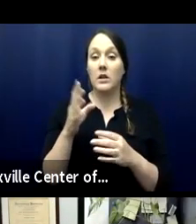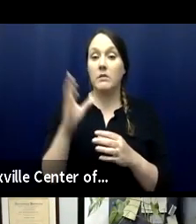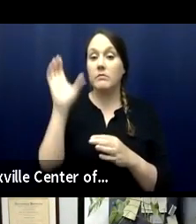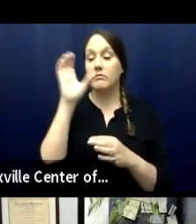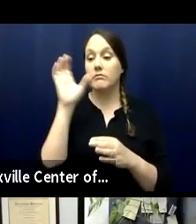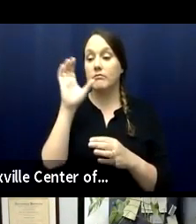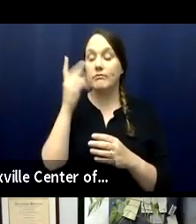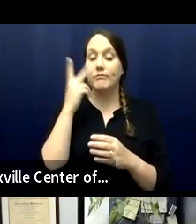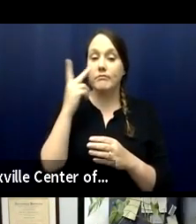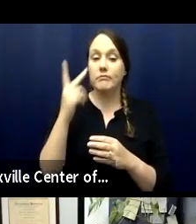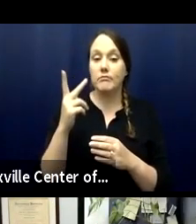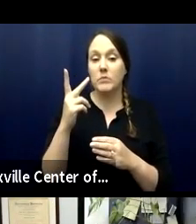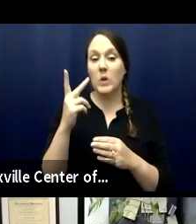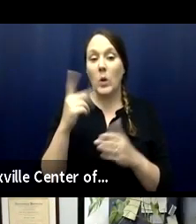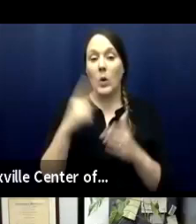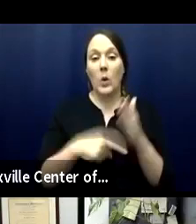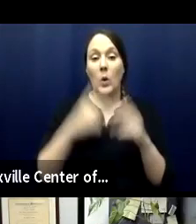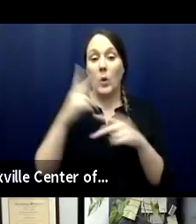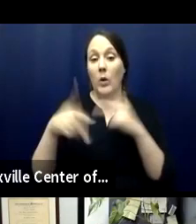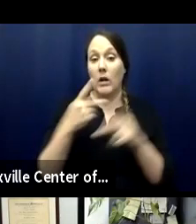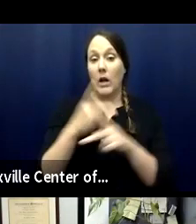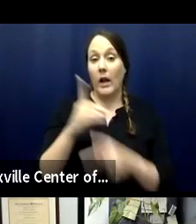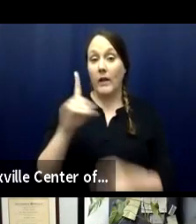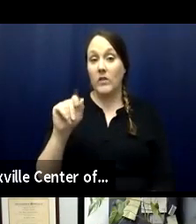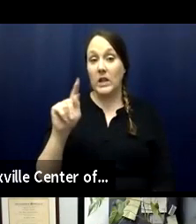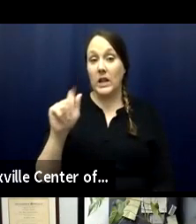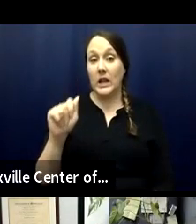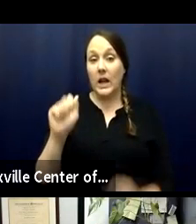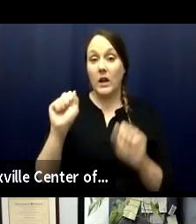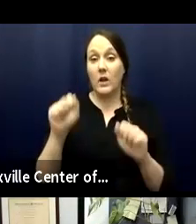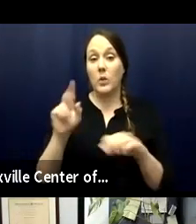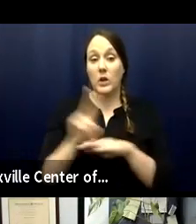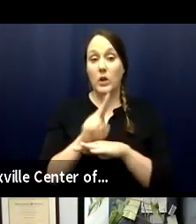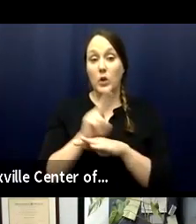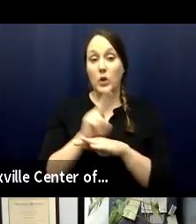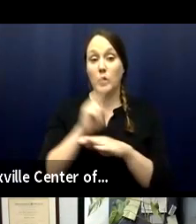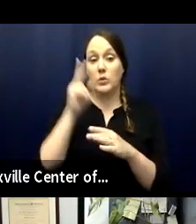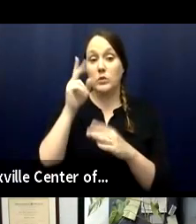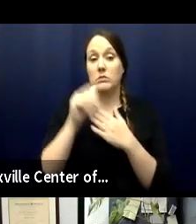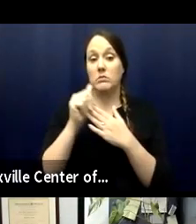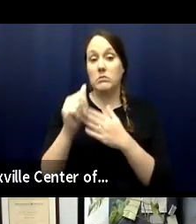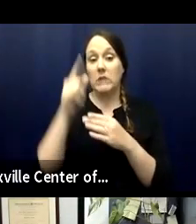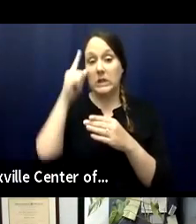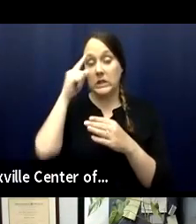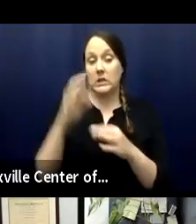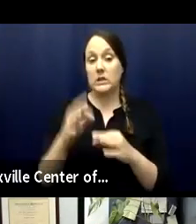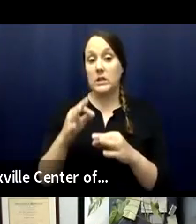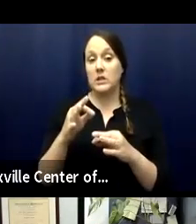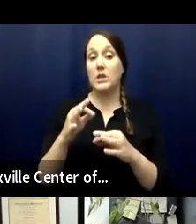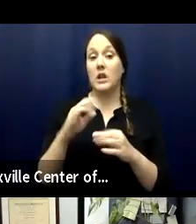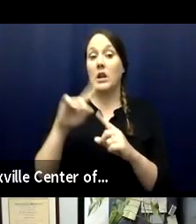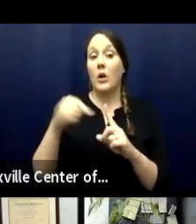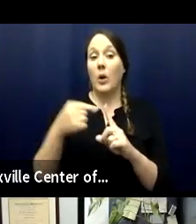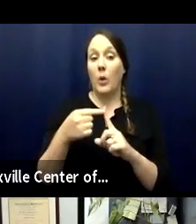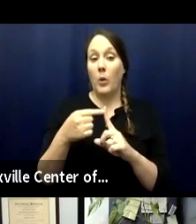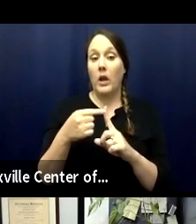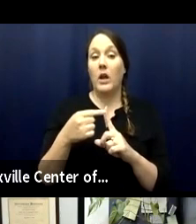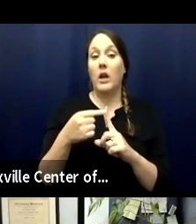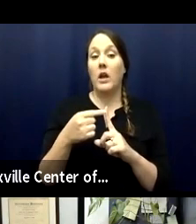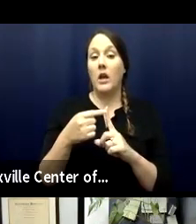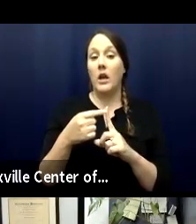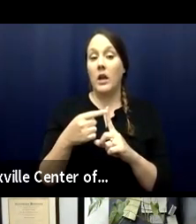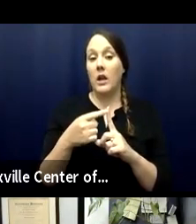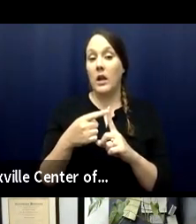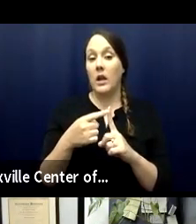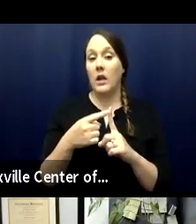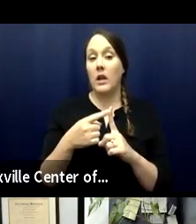explore what kind of data we could use to make a decision about when to